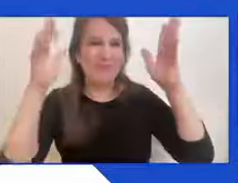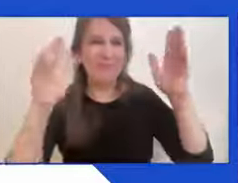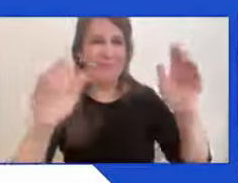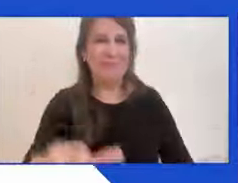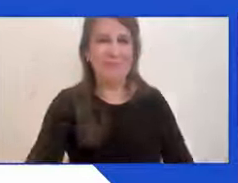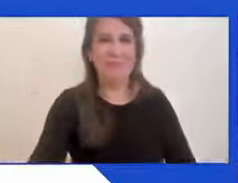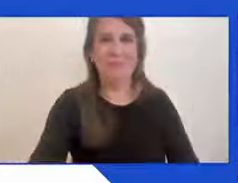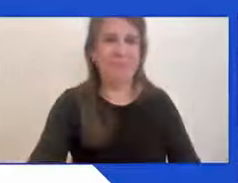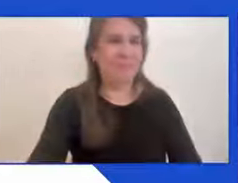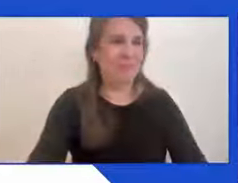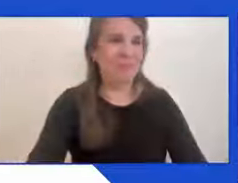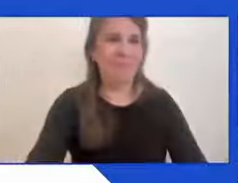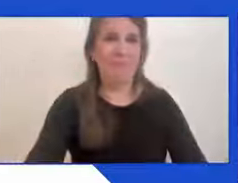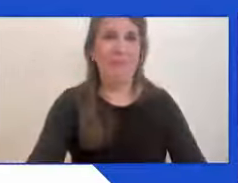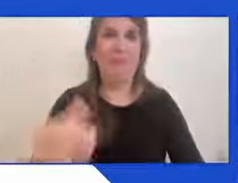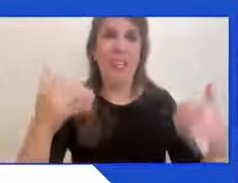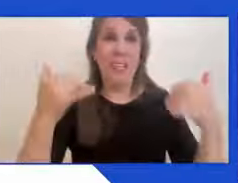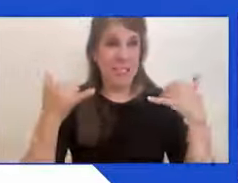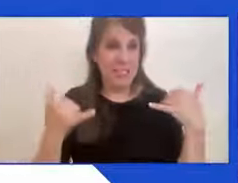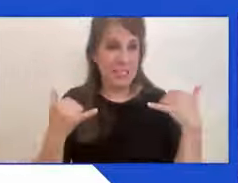Let's hold up our hands and vote.